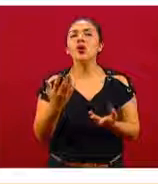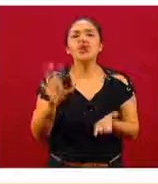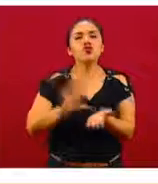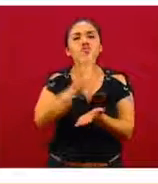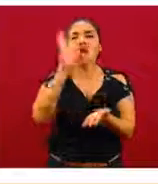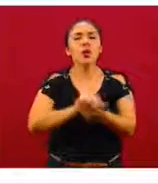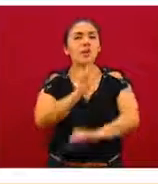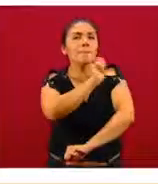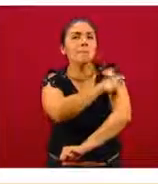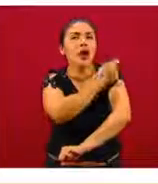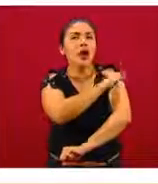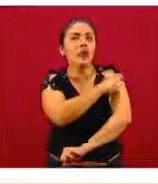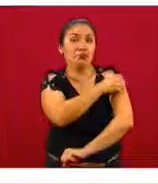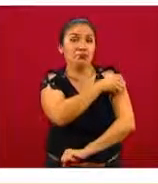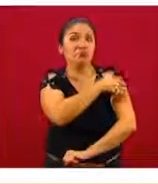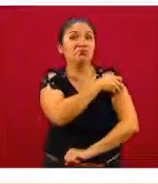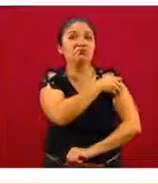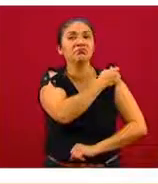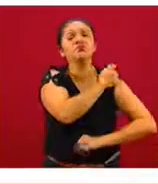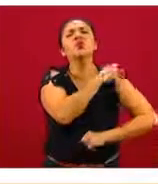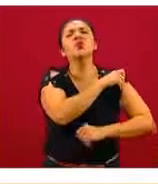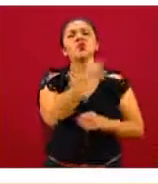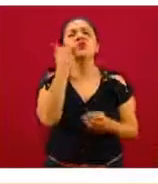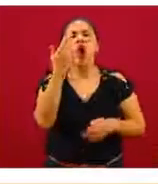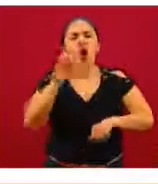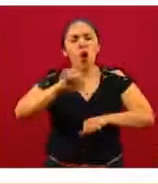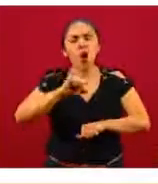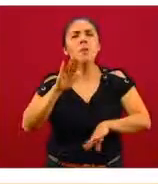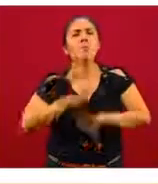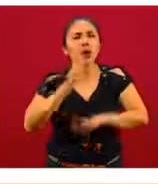This means there's a decrease in the level of vaccination.